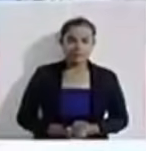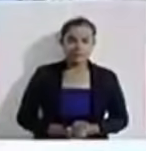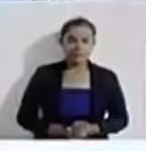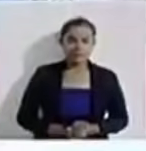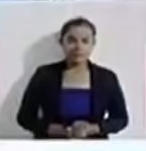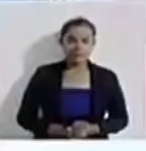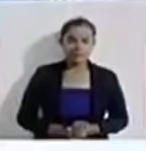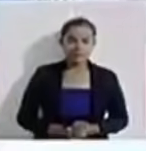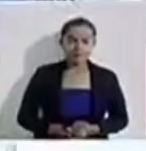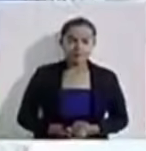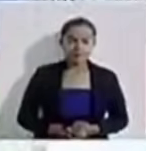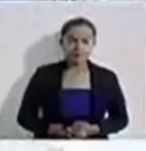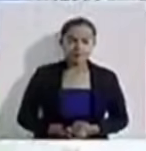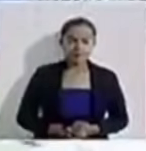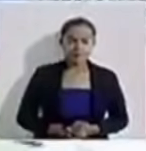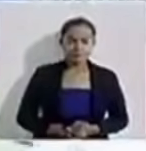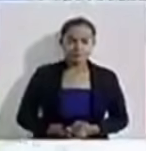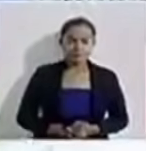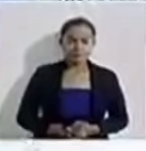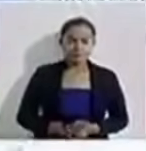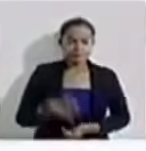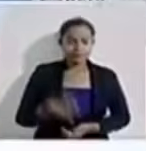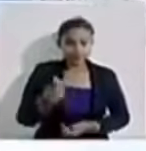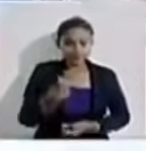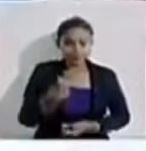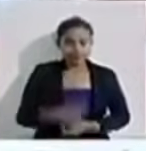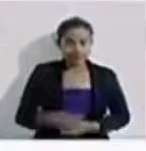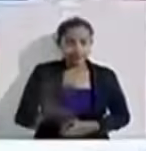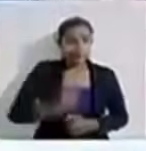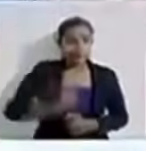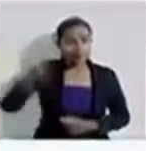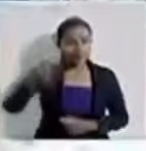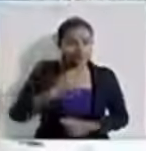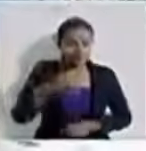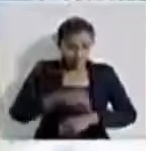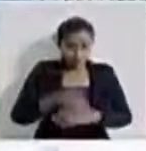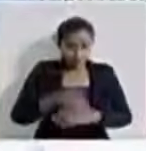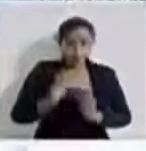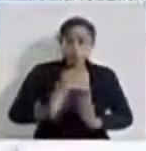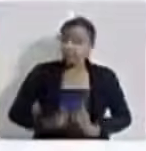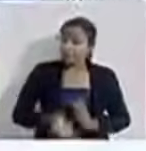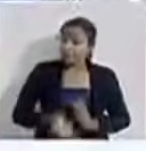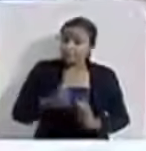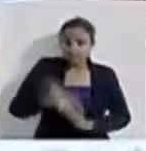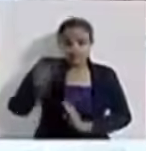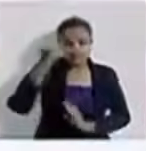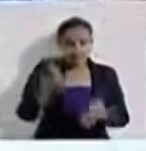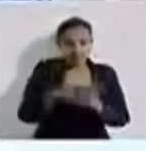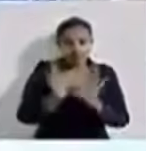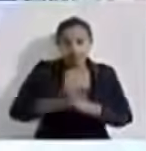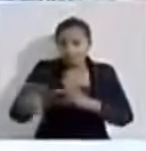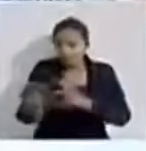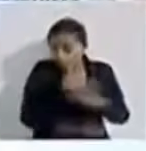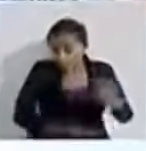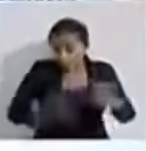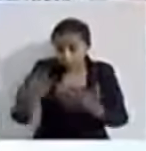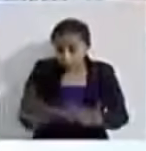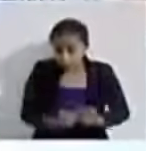The price of pesticides skyrocketed. We went through many hardships to reap this harvest, but there is no one to purchase our paddy.